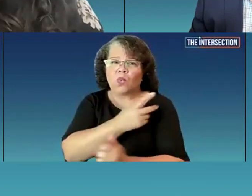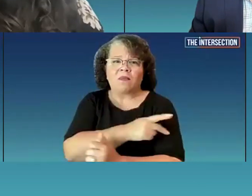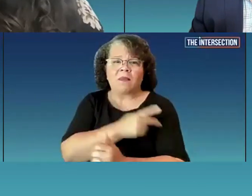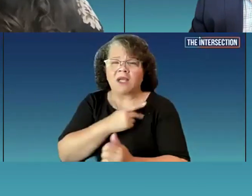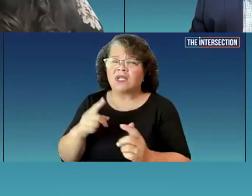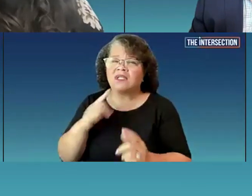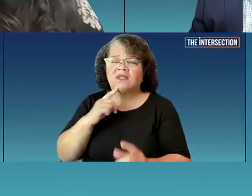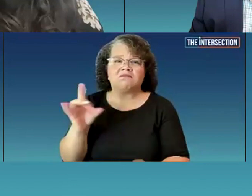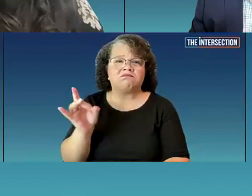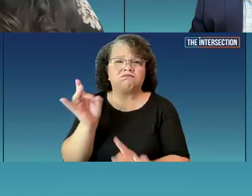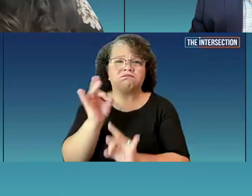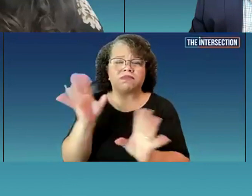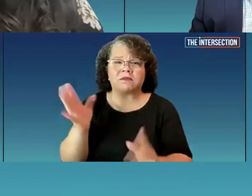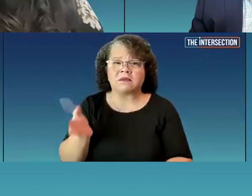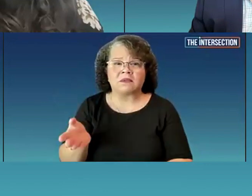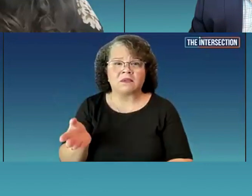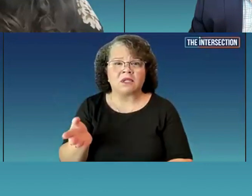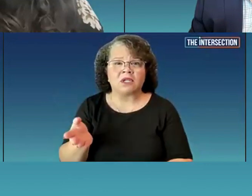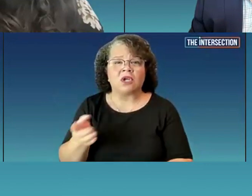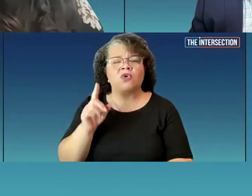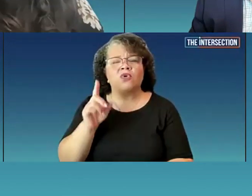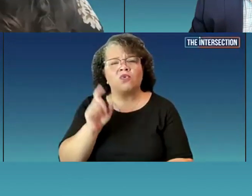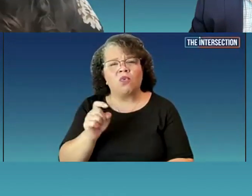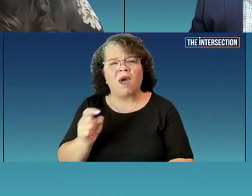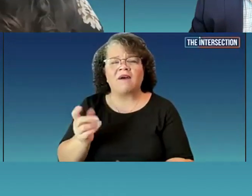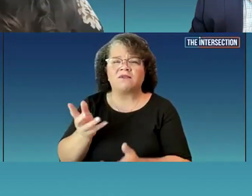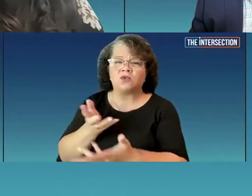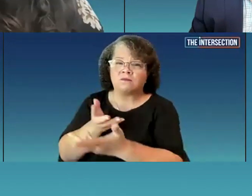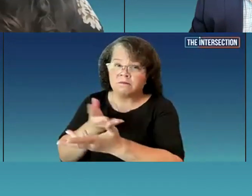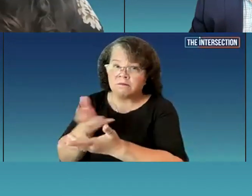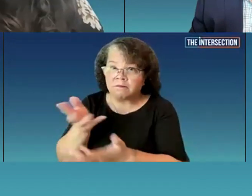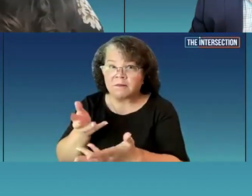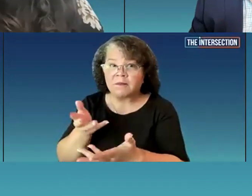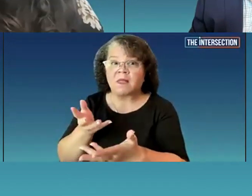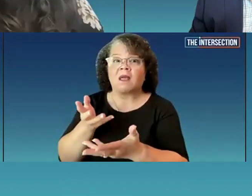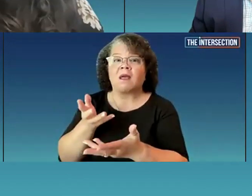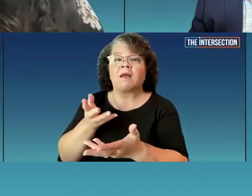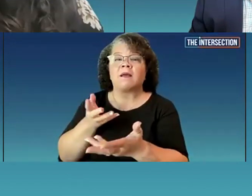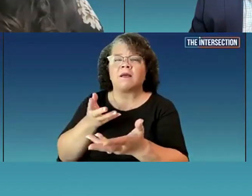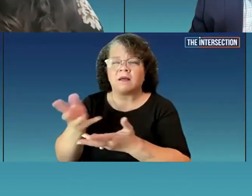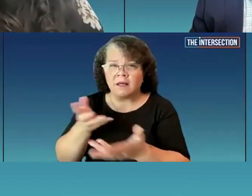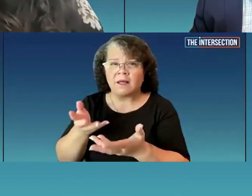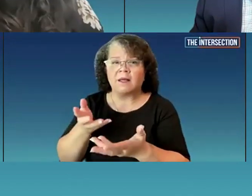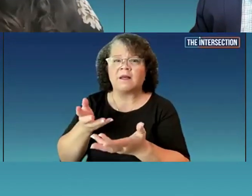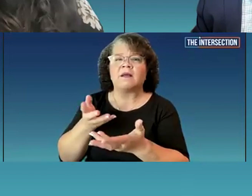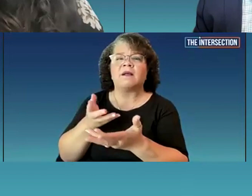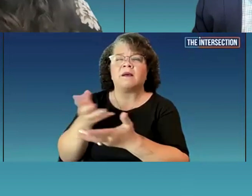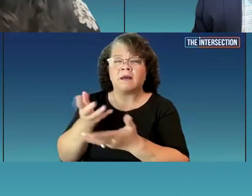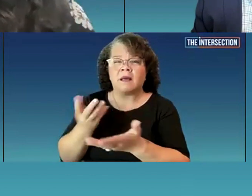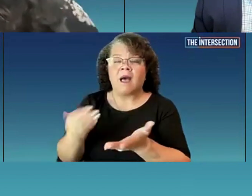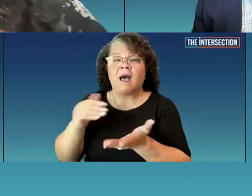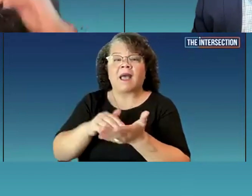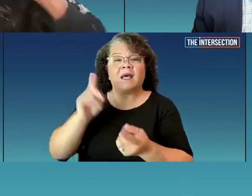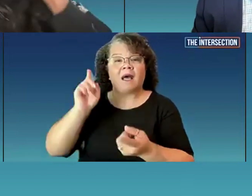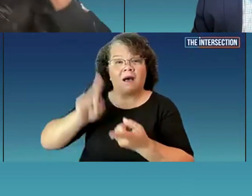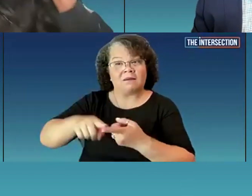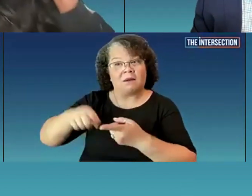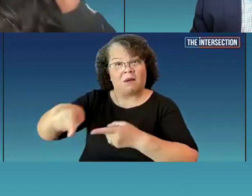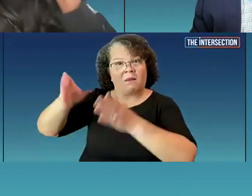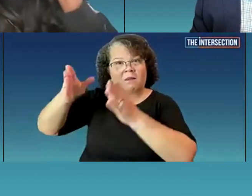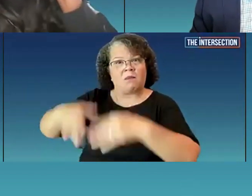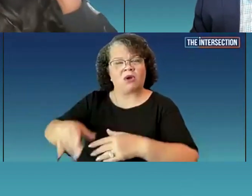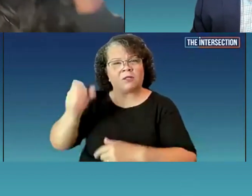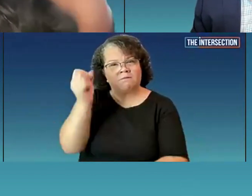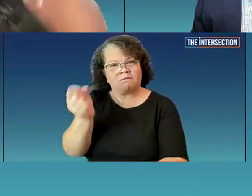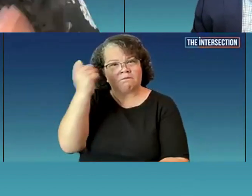horrendous. And so you have to engage and re-engage until the patient understands. So putting those things